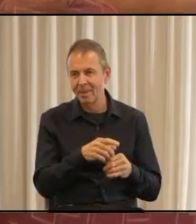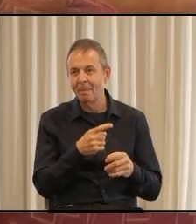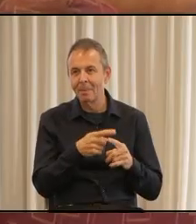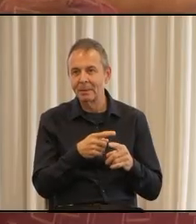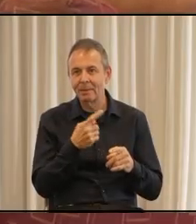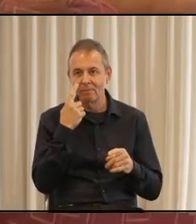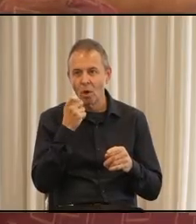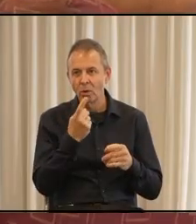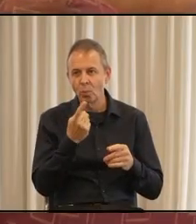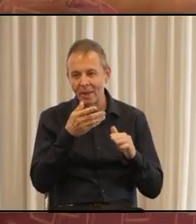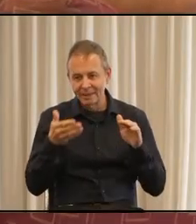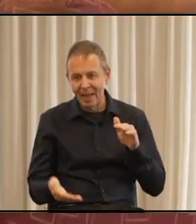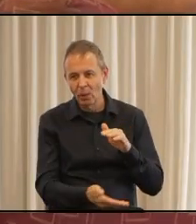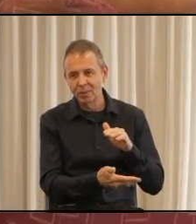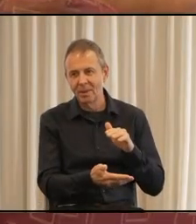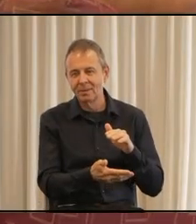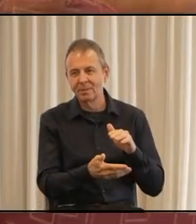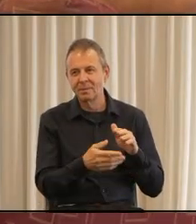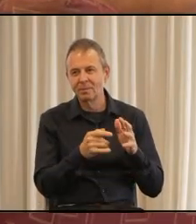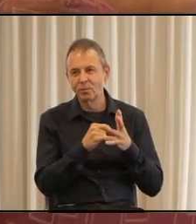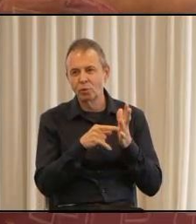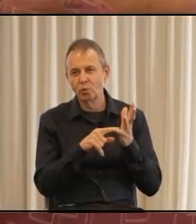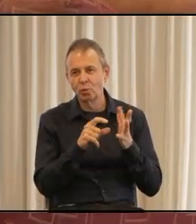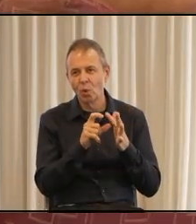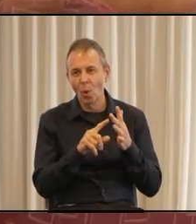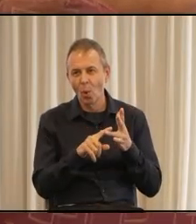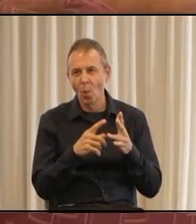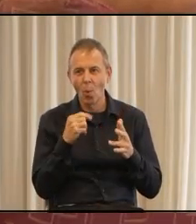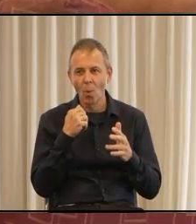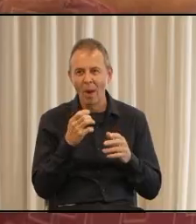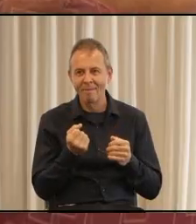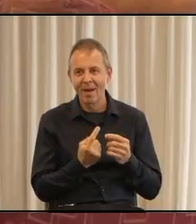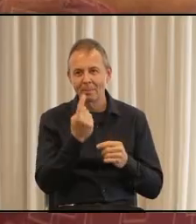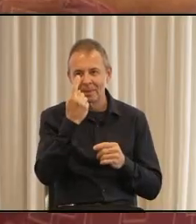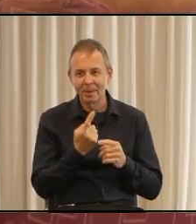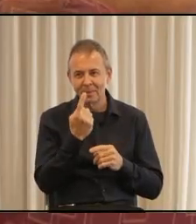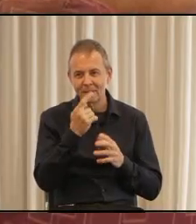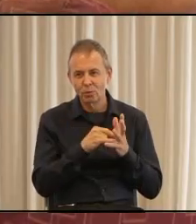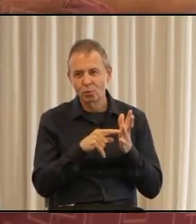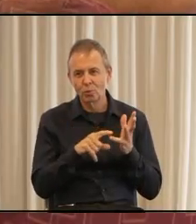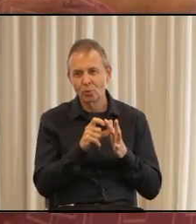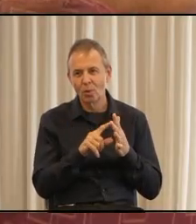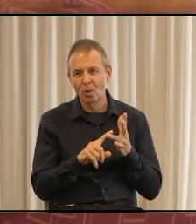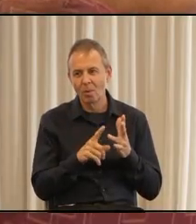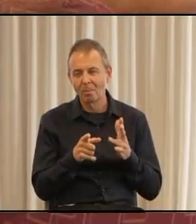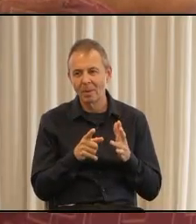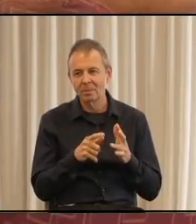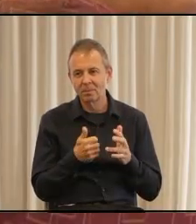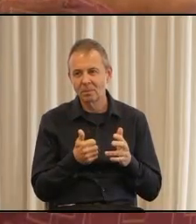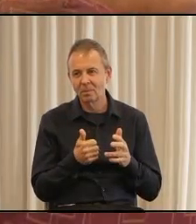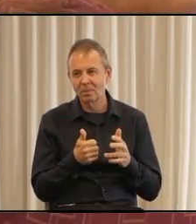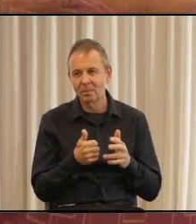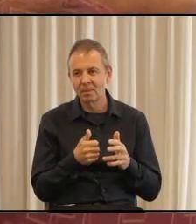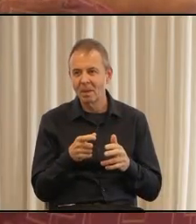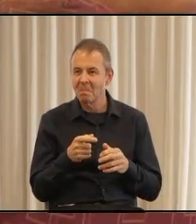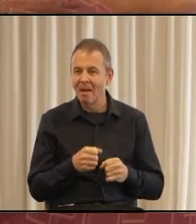downstairs studio, which was impossible. We only found one with upstairs, but it worked out quite well because she's got to warm her arms